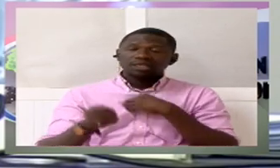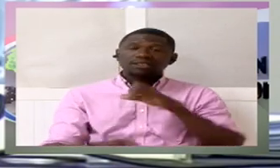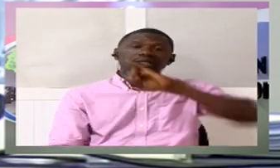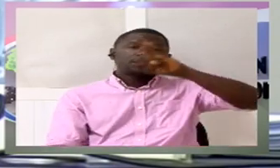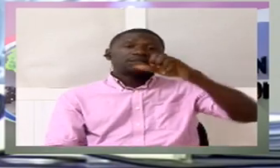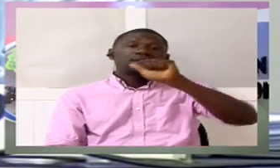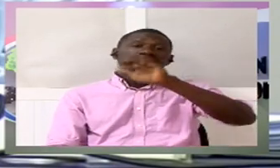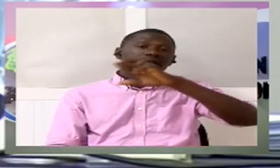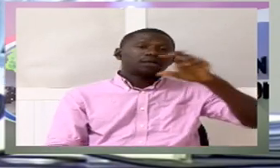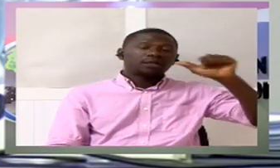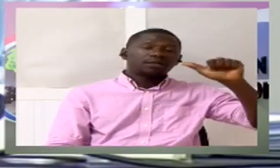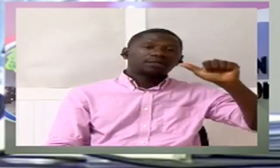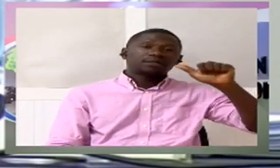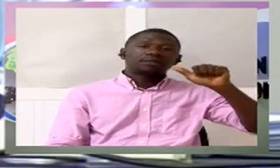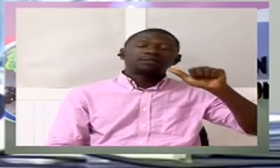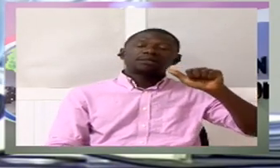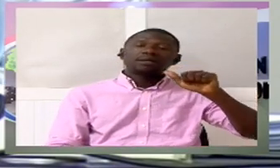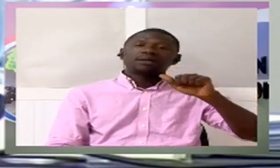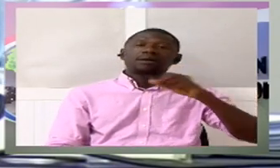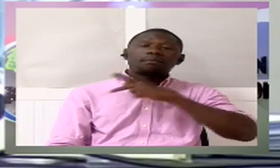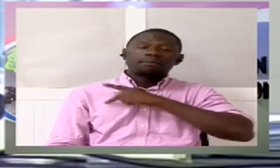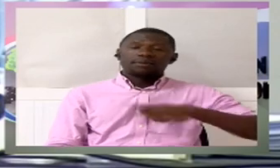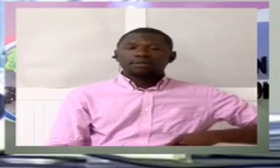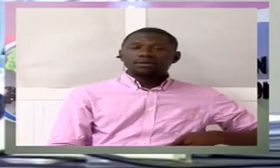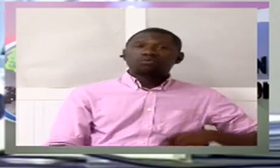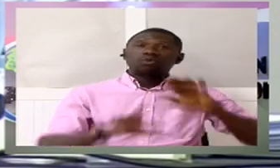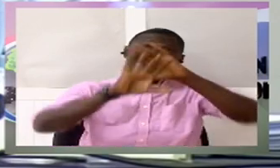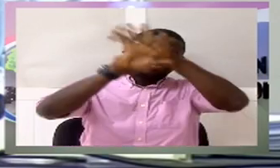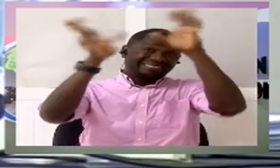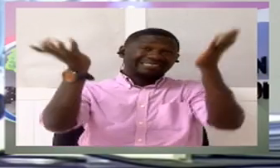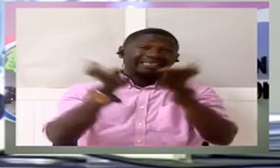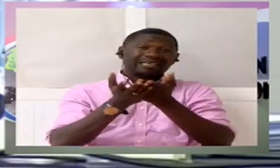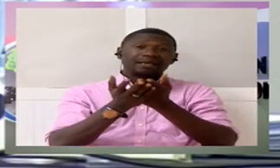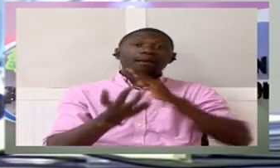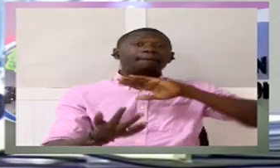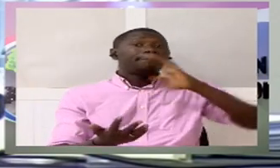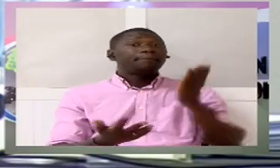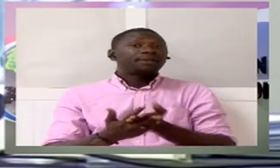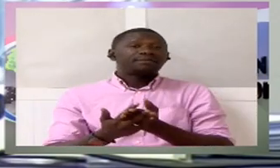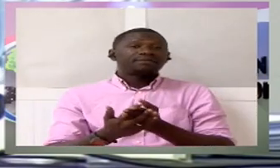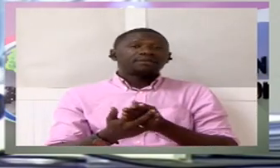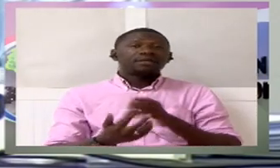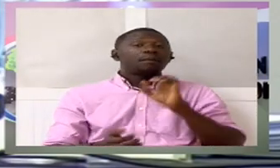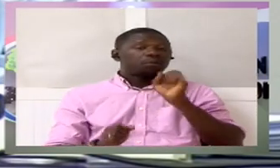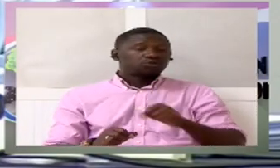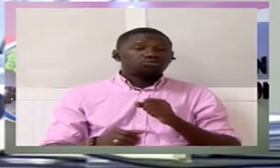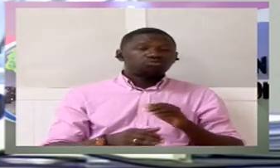mansa wodamantende. It was generally believed that he could move some of the security